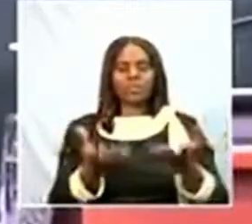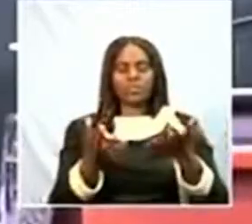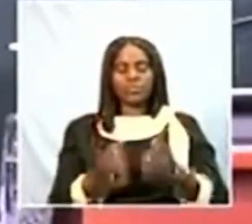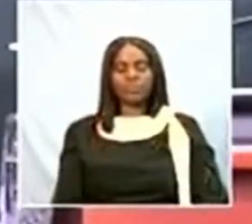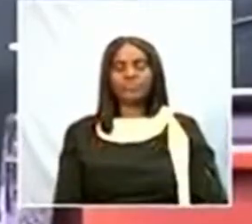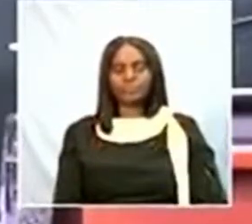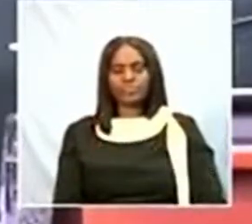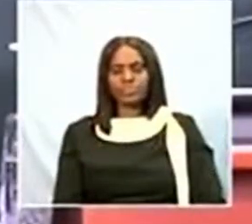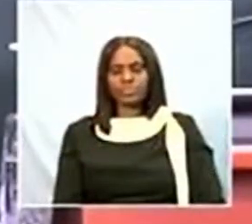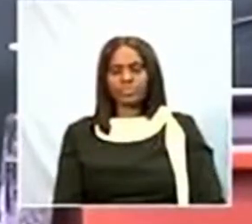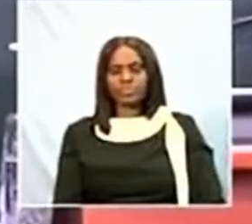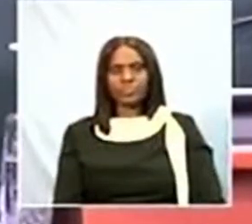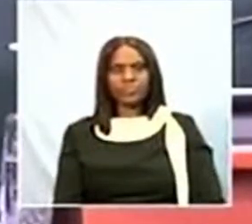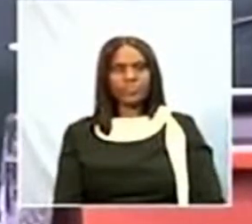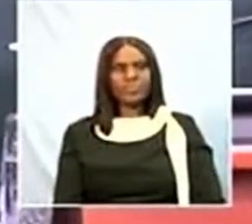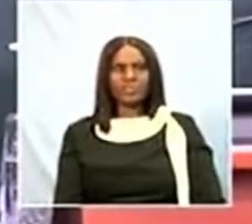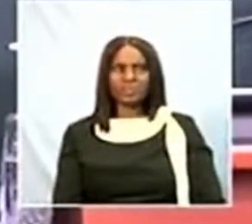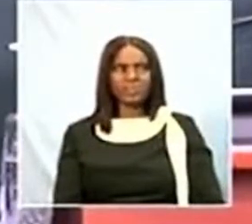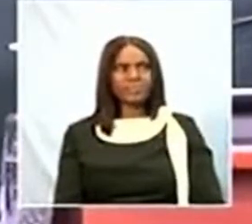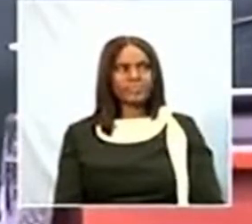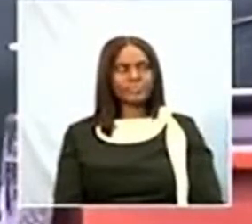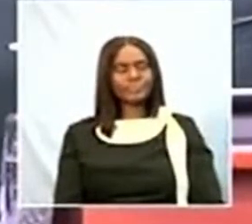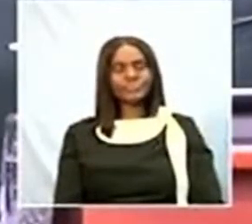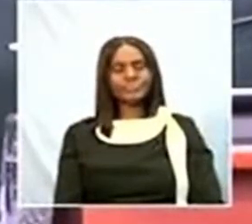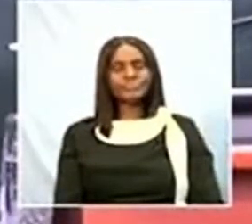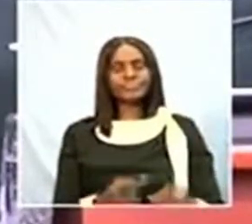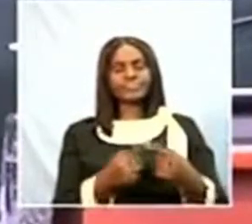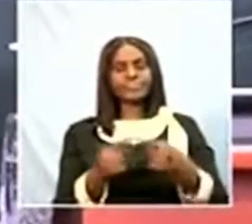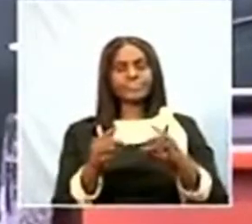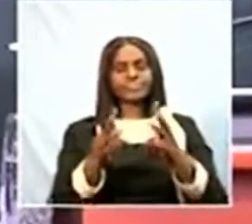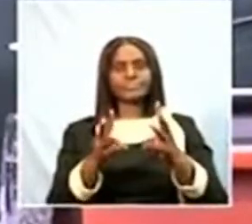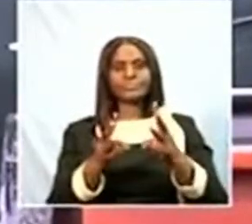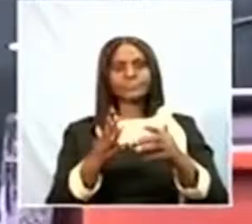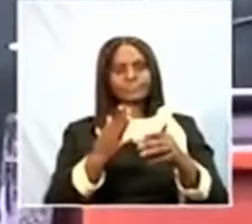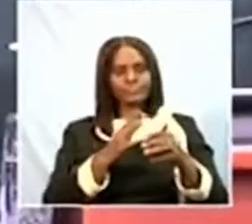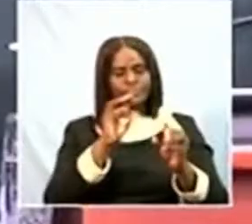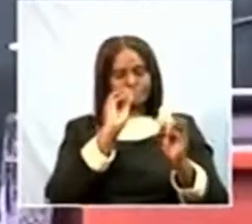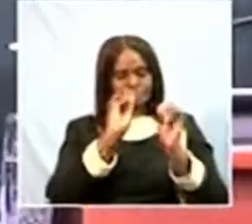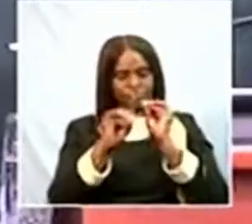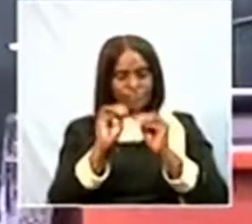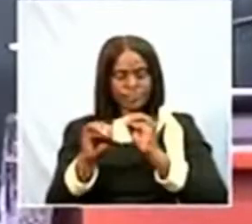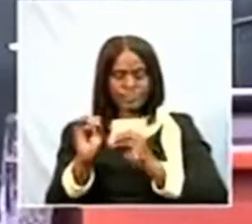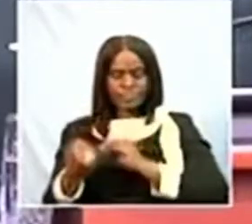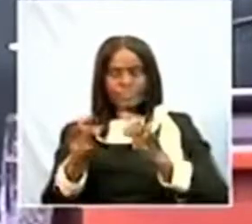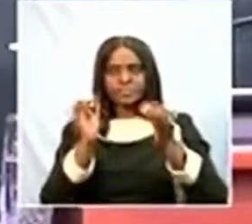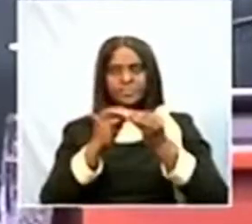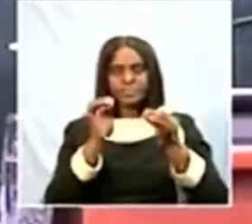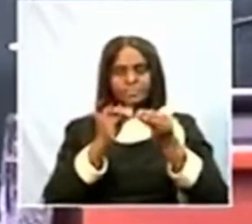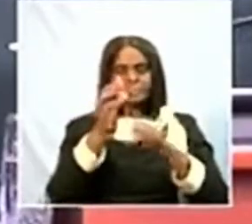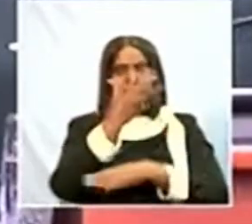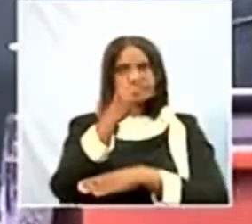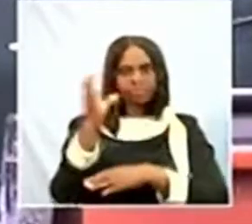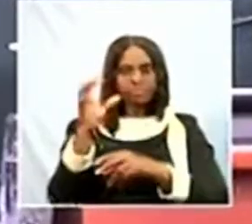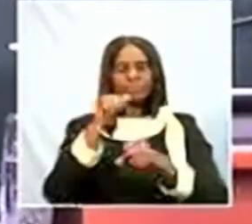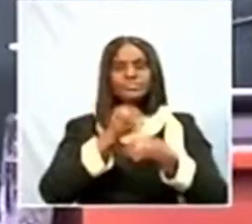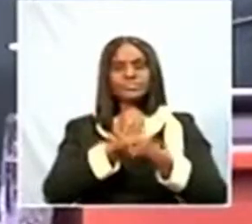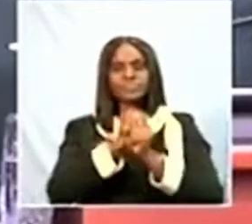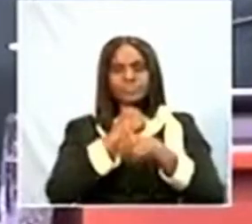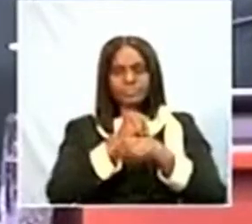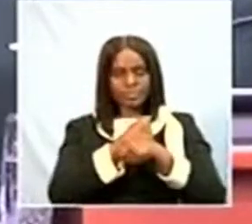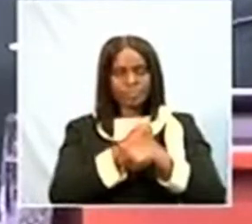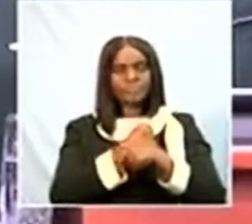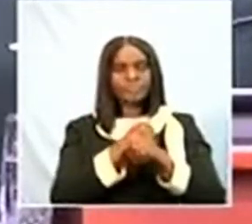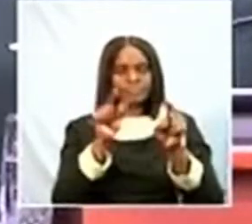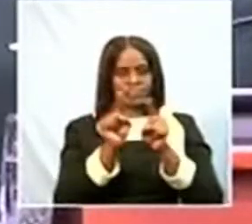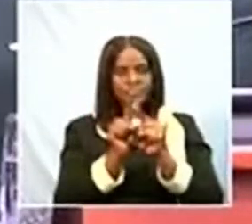producing oxygen, and supporting biodiversity. By planting more trees, create urban parks,